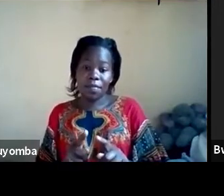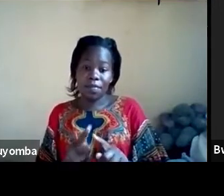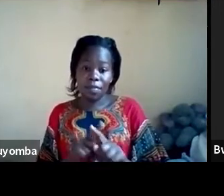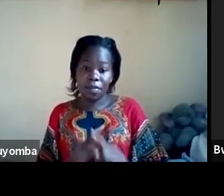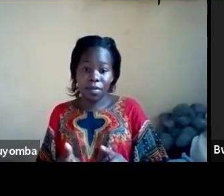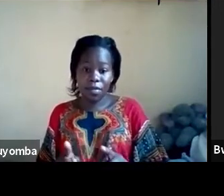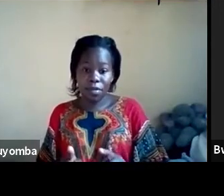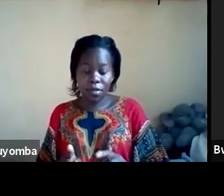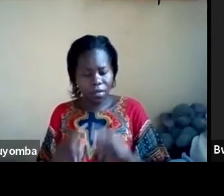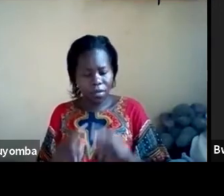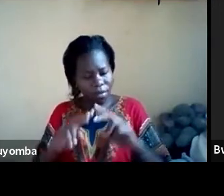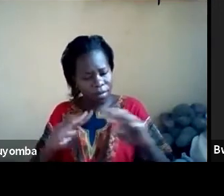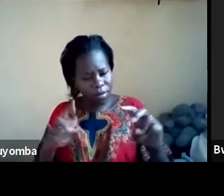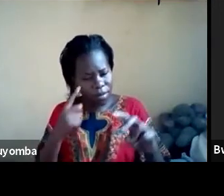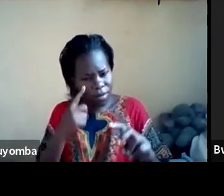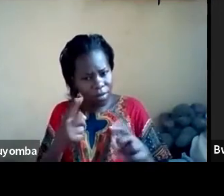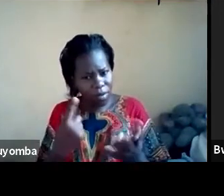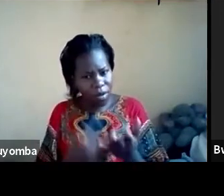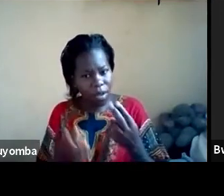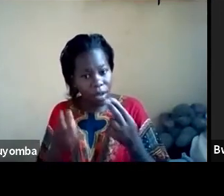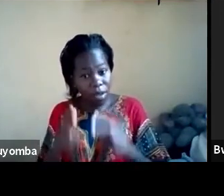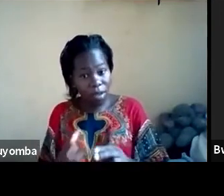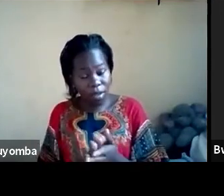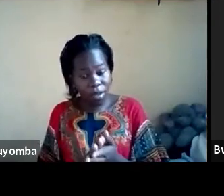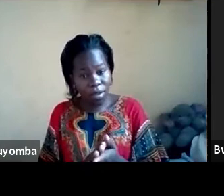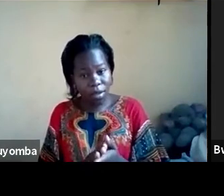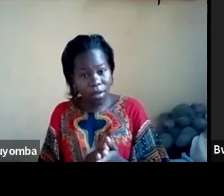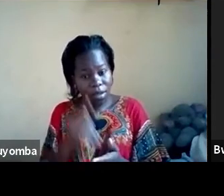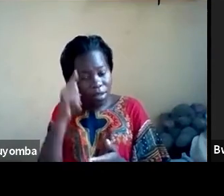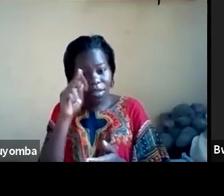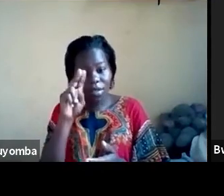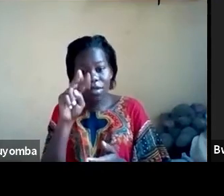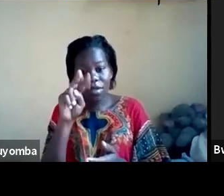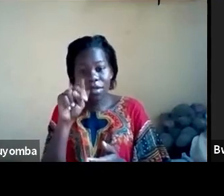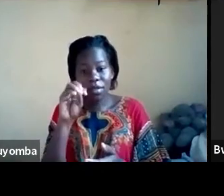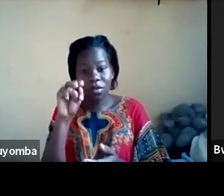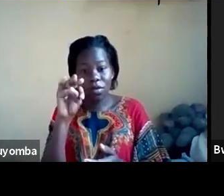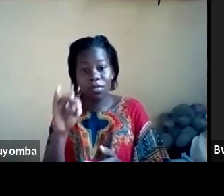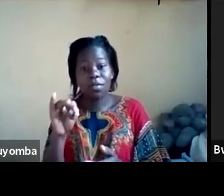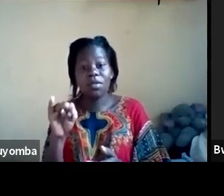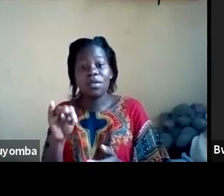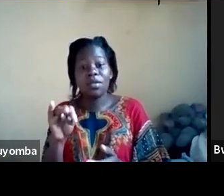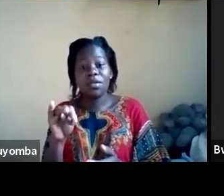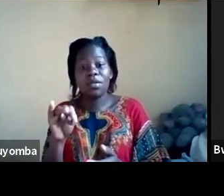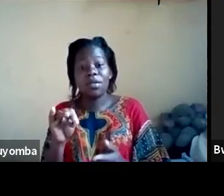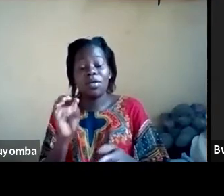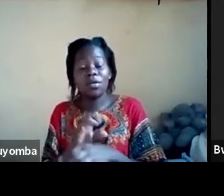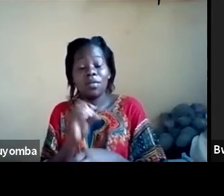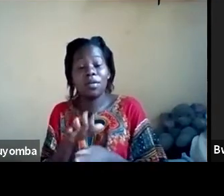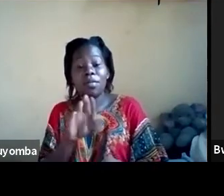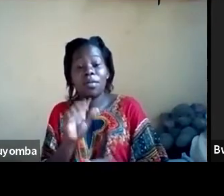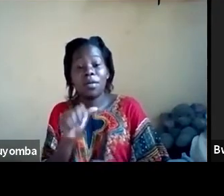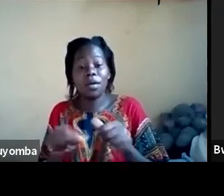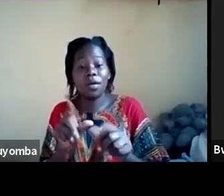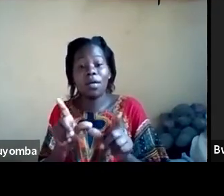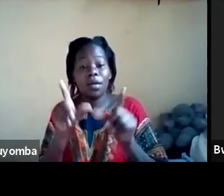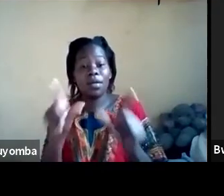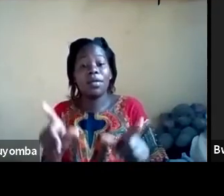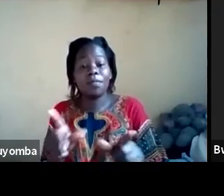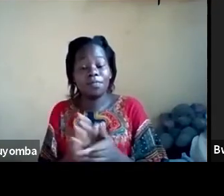happened, I'm sure Naomi is going to guide. I think she can talk a lot more about the licensing, the principle first come, first